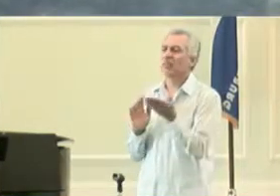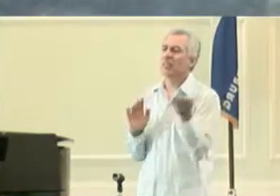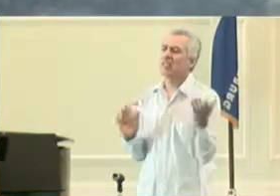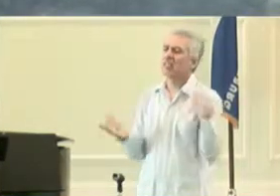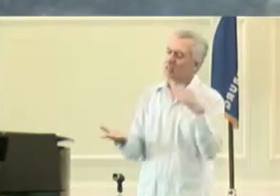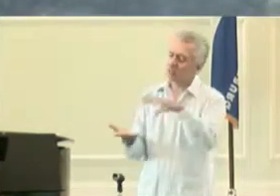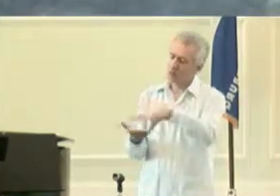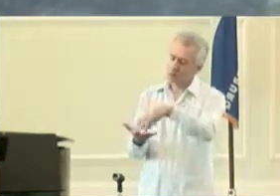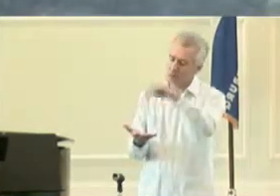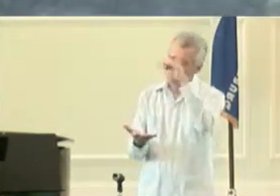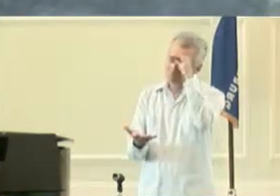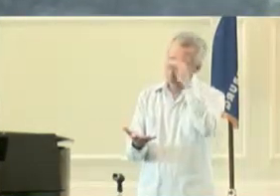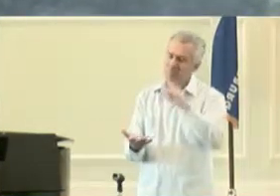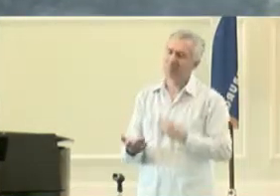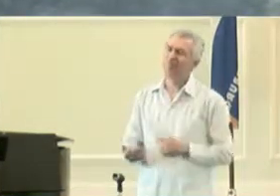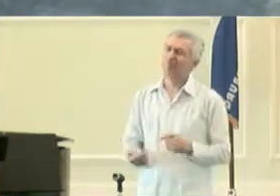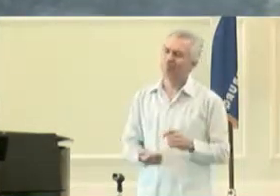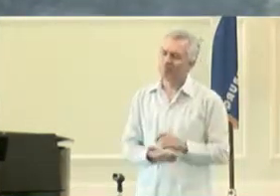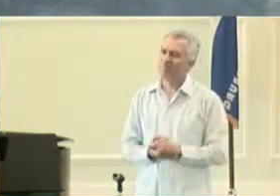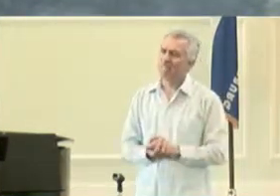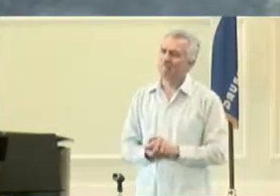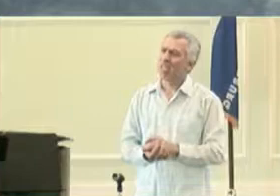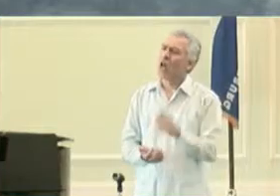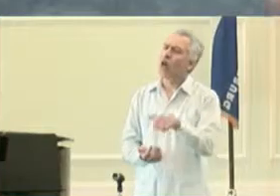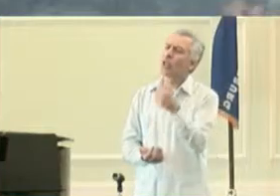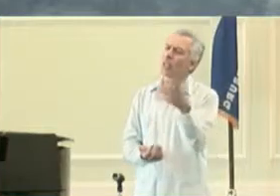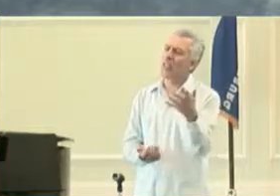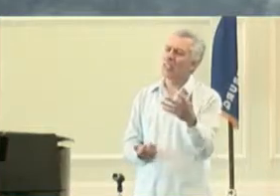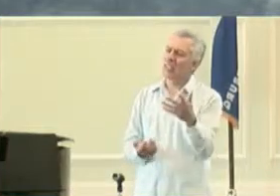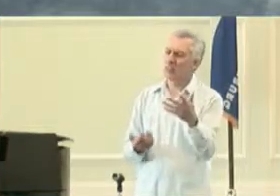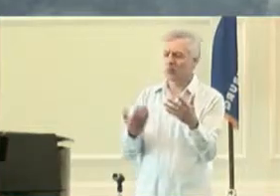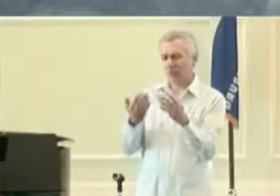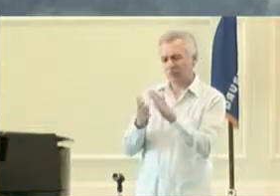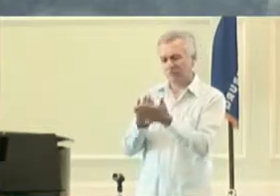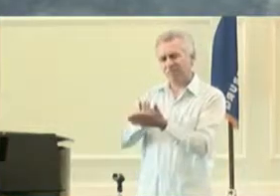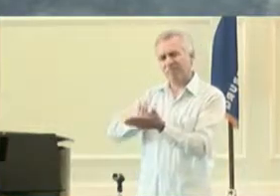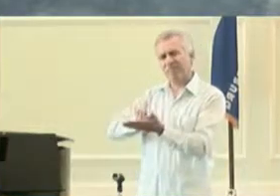learn. And there were some things that they needed to unlearn.